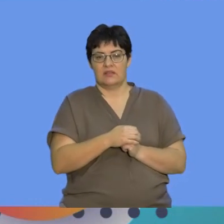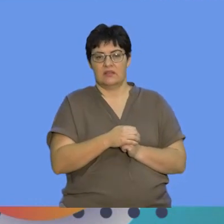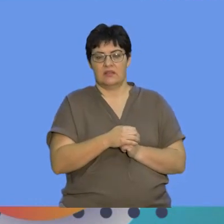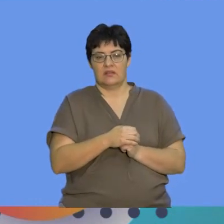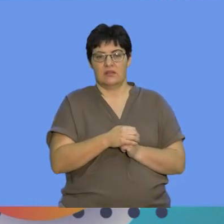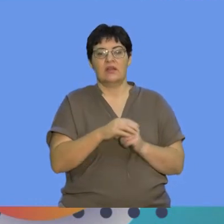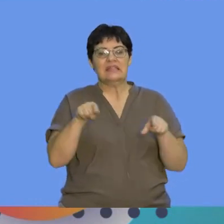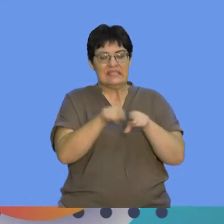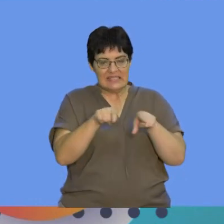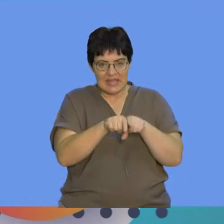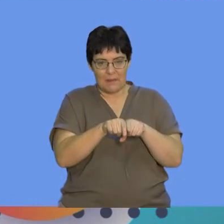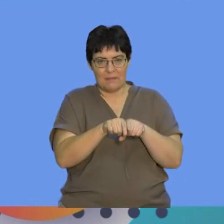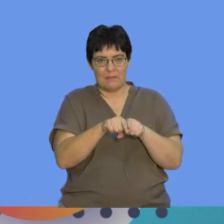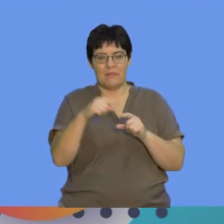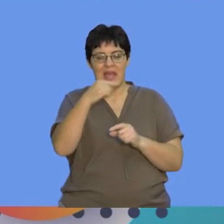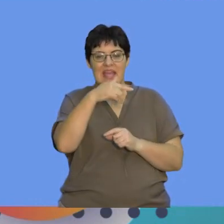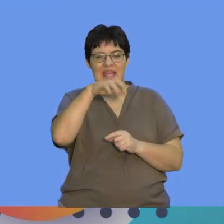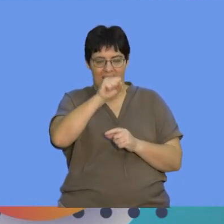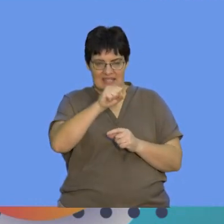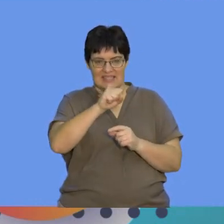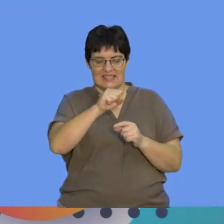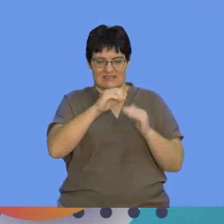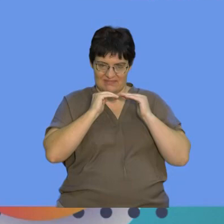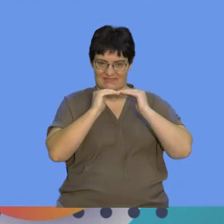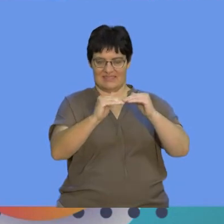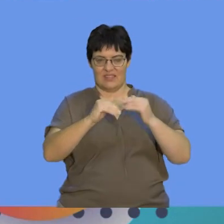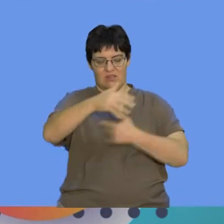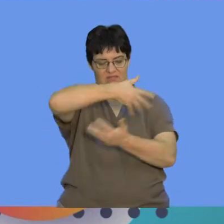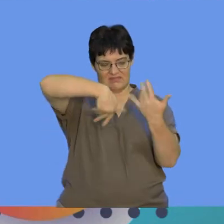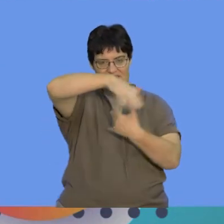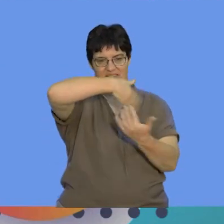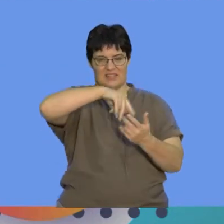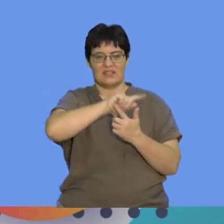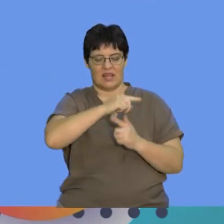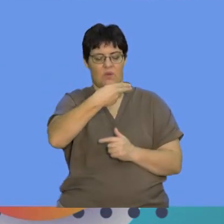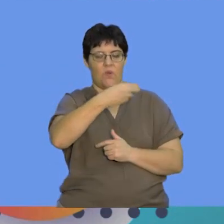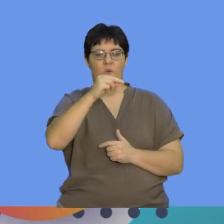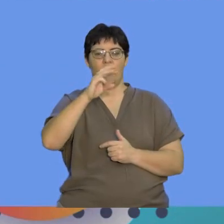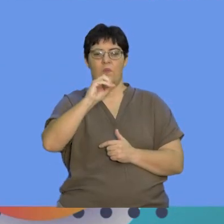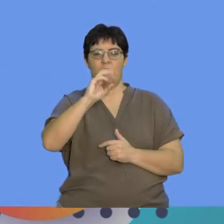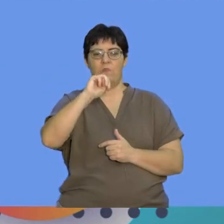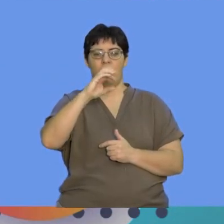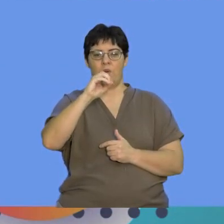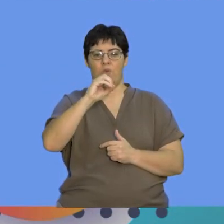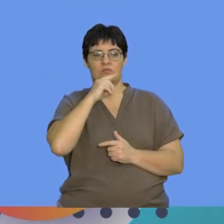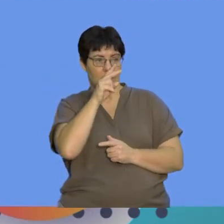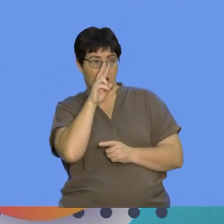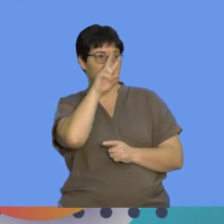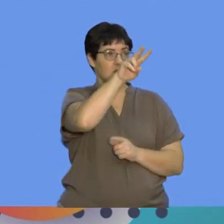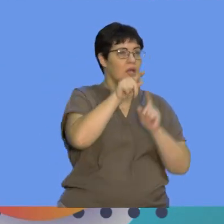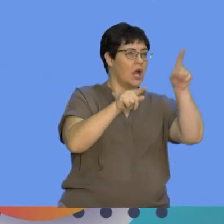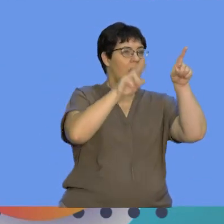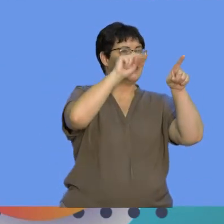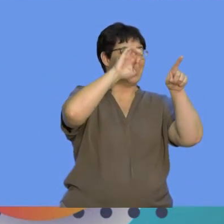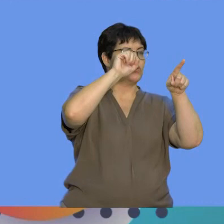same gaseous state, hence would refer to it as a homogeneous mixture, because we cannot separate, the nitrogen molecules